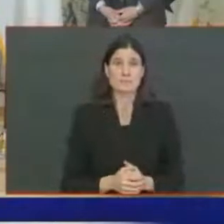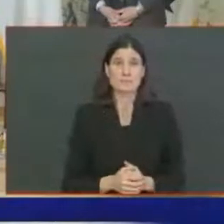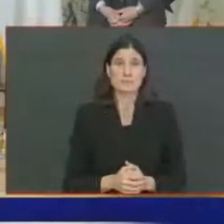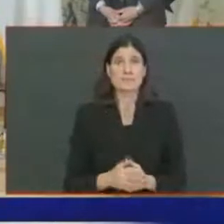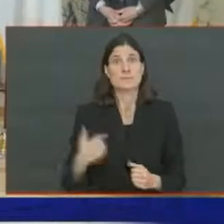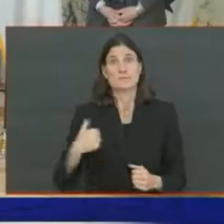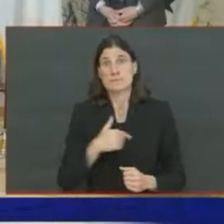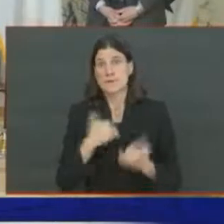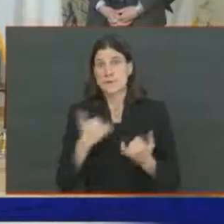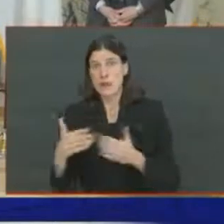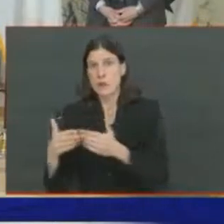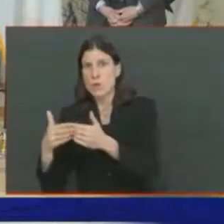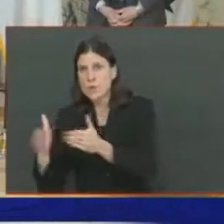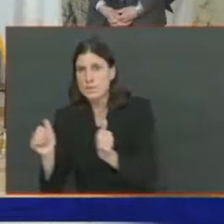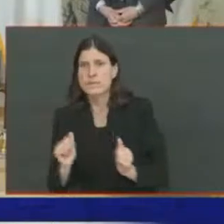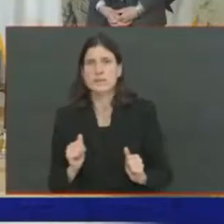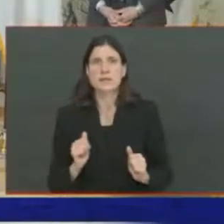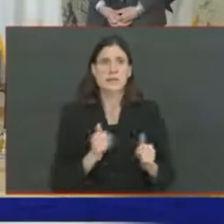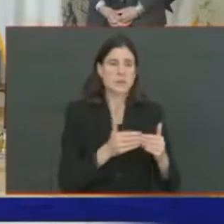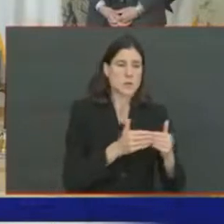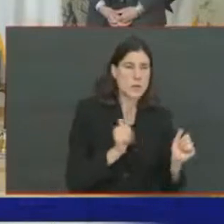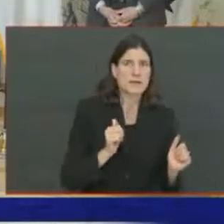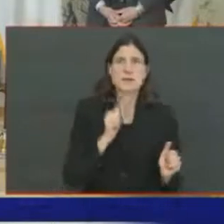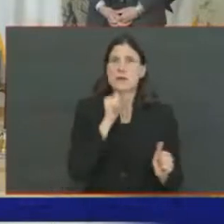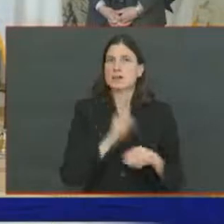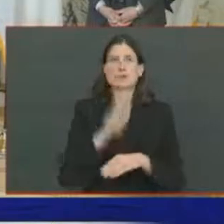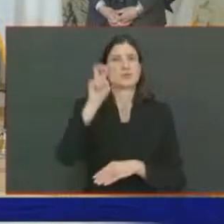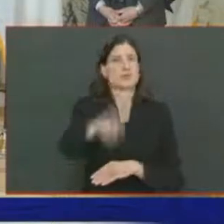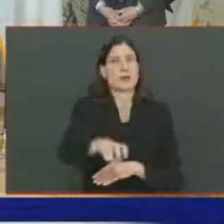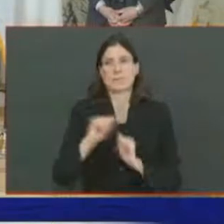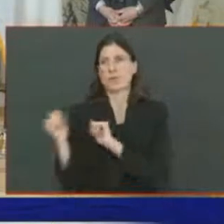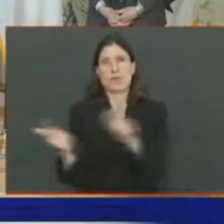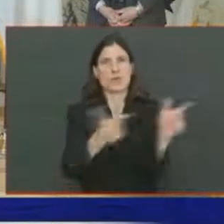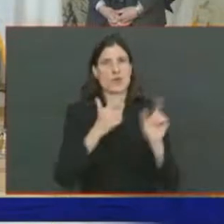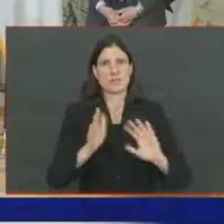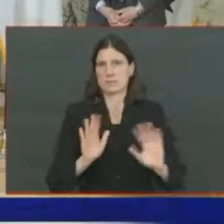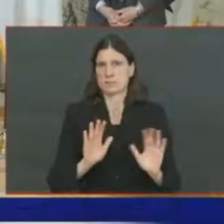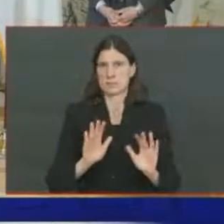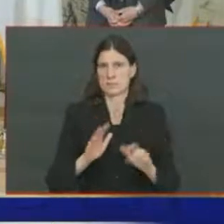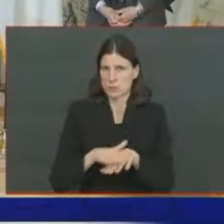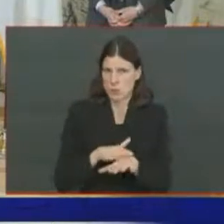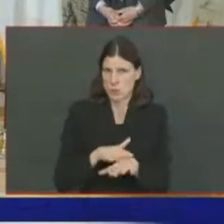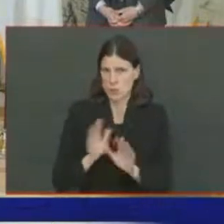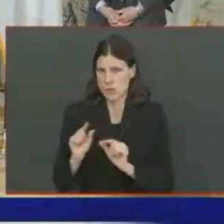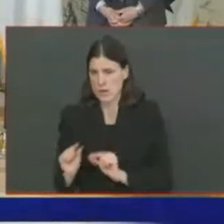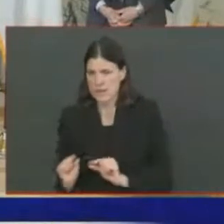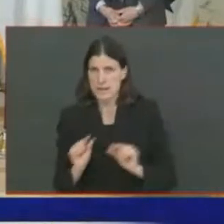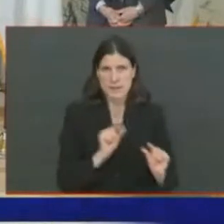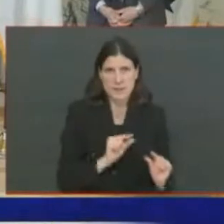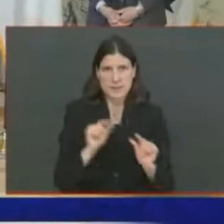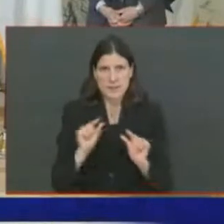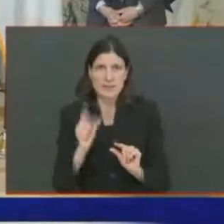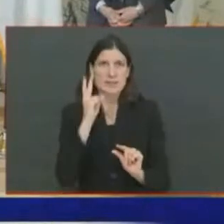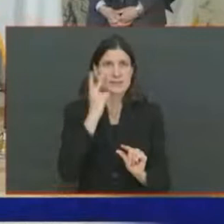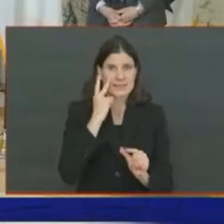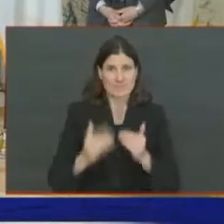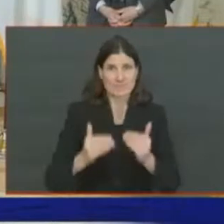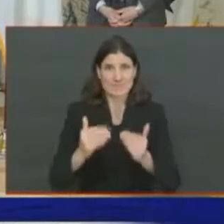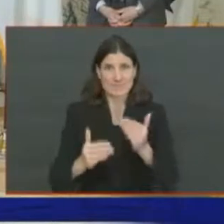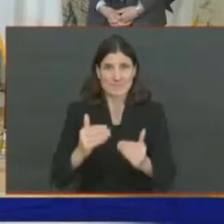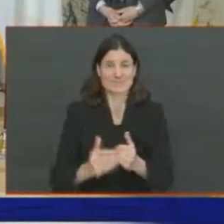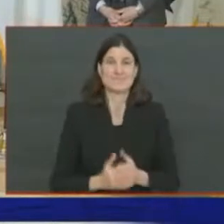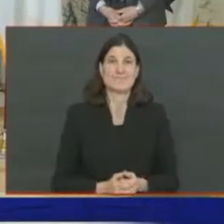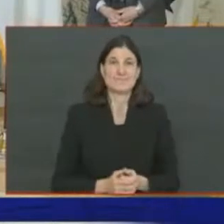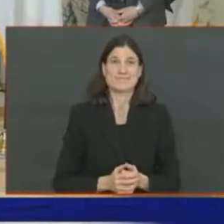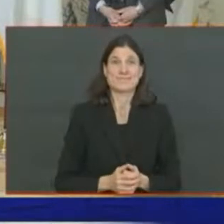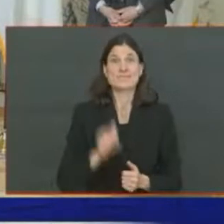reopening slowly, steadily, and safely. Tomorrow's Mother's Day. Happy Mother's Day to everybody. It's a beautiful day of